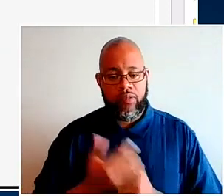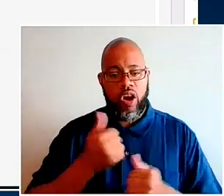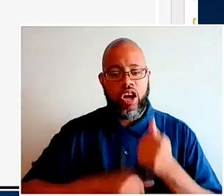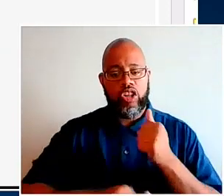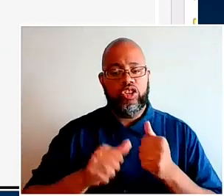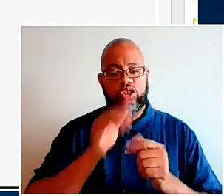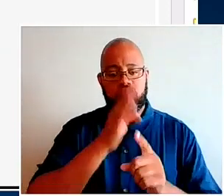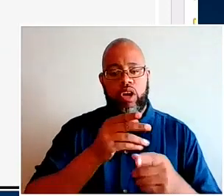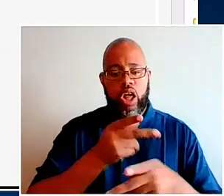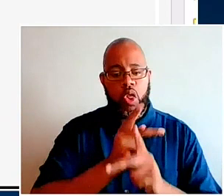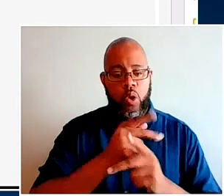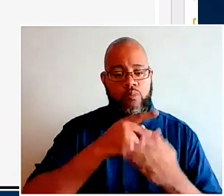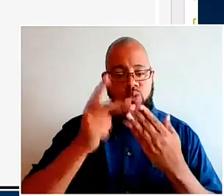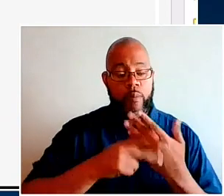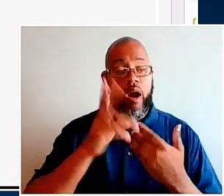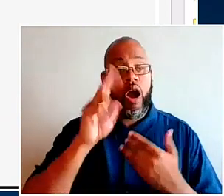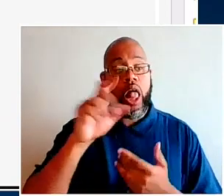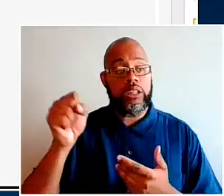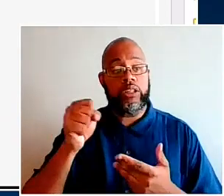program unless the student